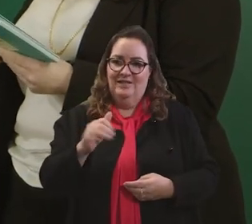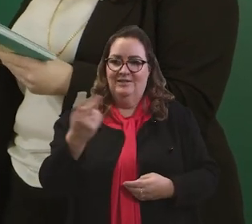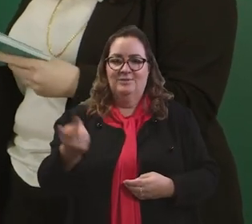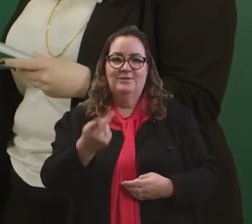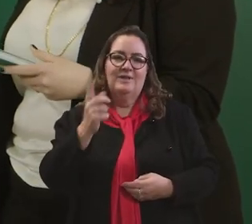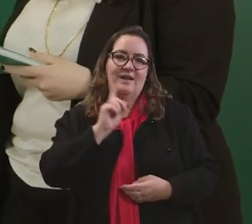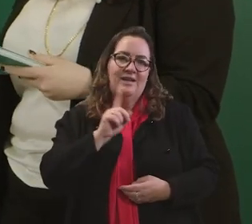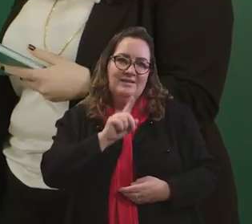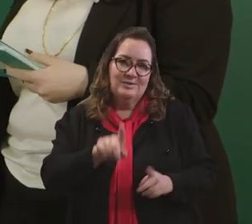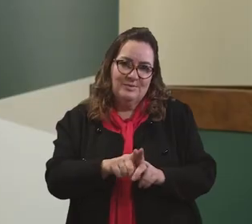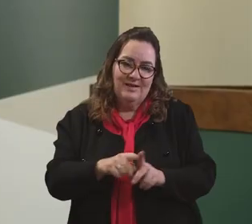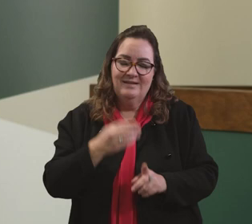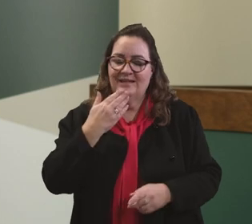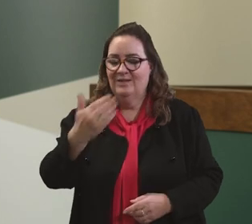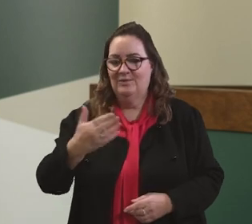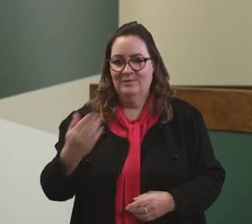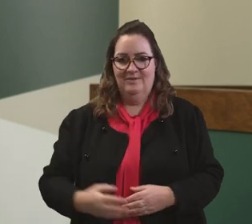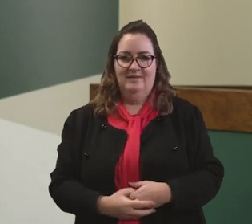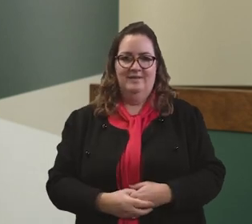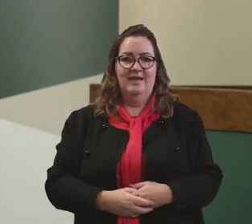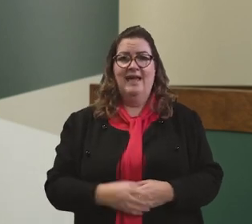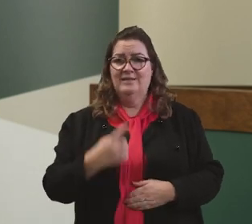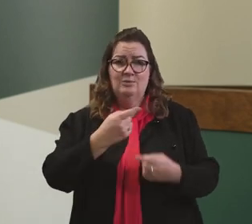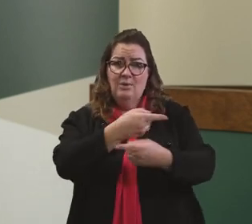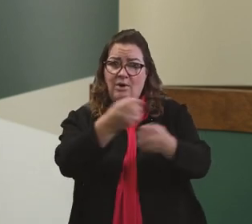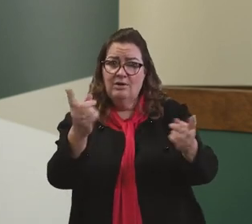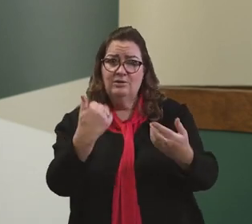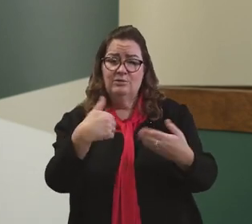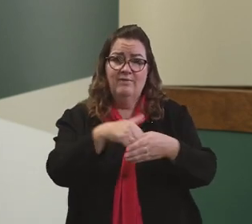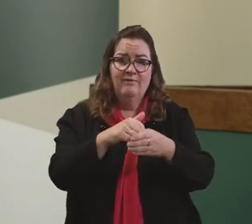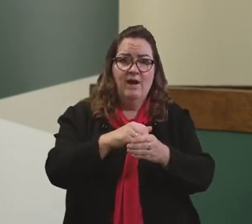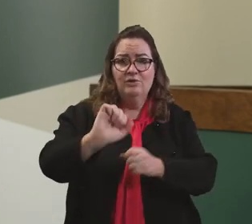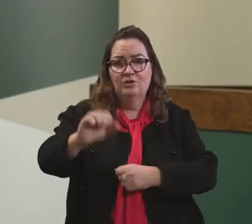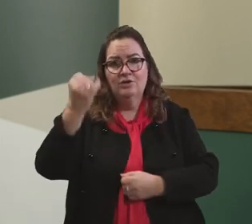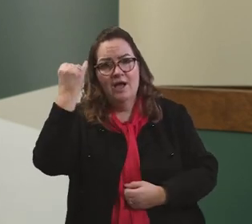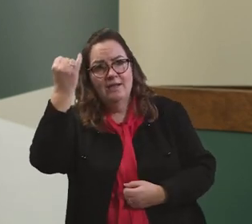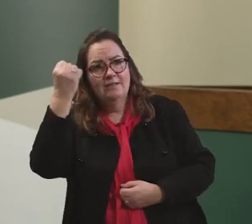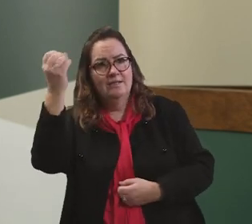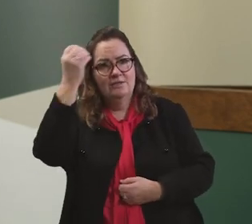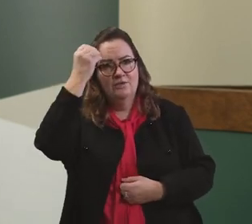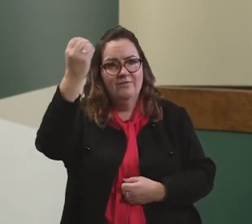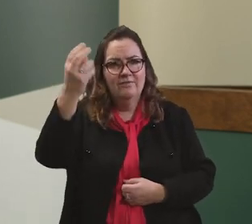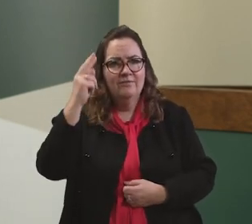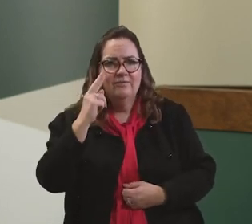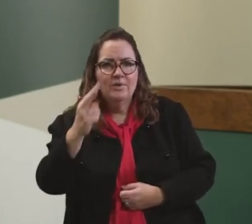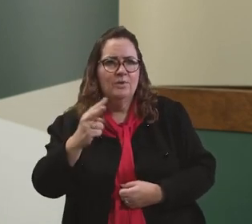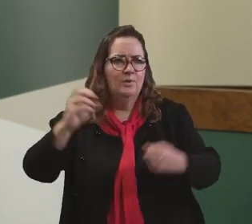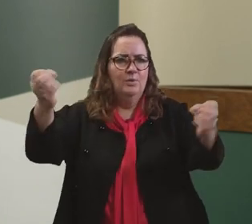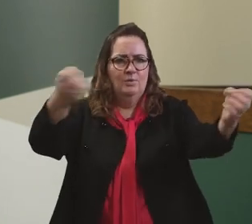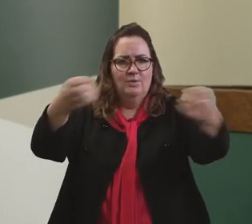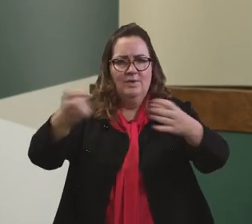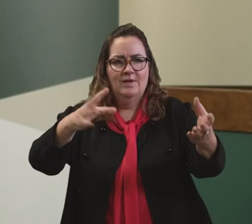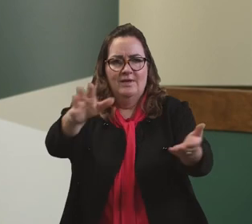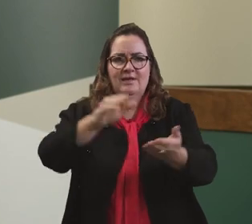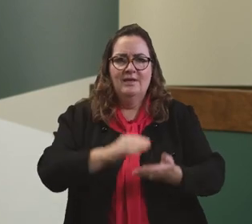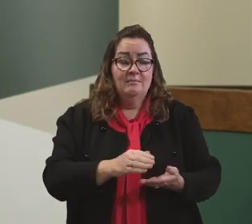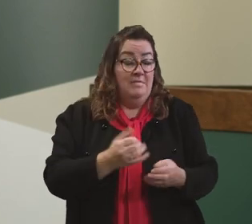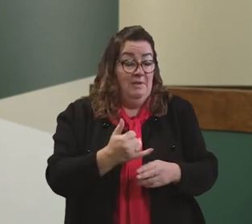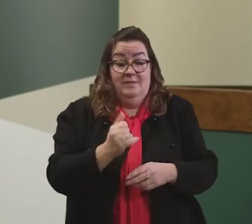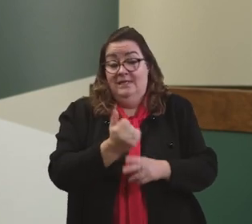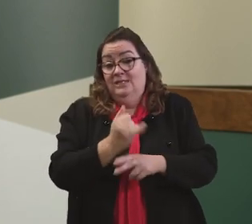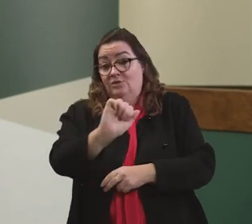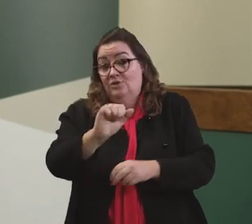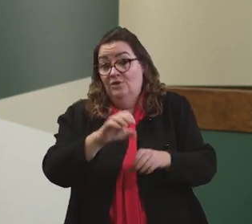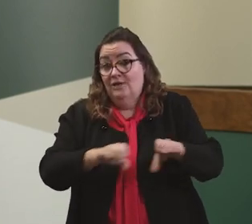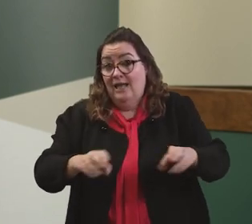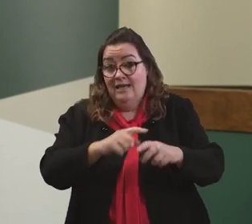Leah and Ebony as well. And thanks to all of you who gave your views as part of this consultation, whether it was in your classrooms or as